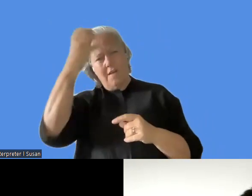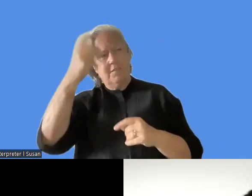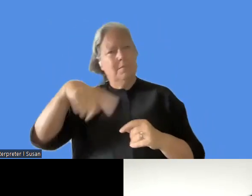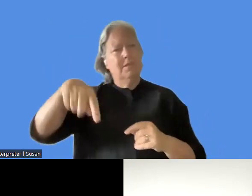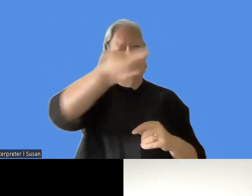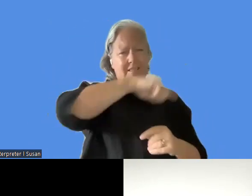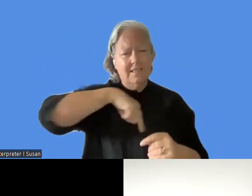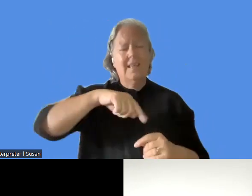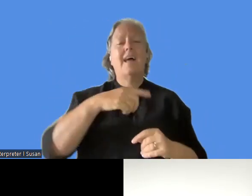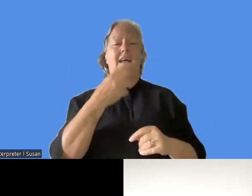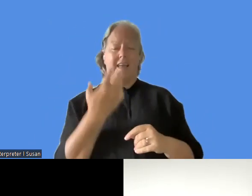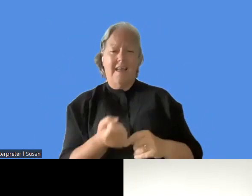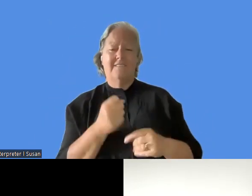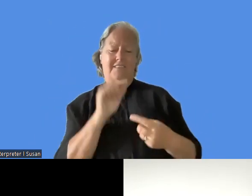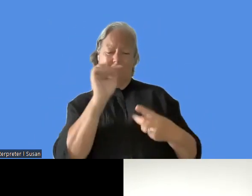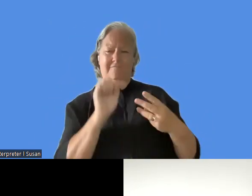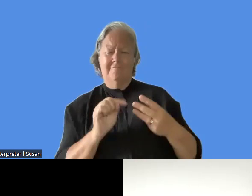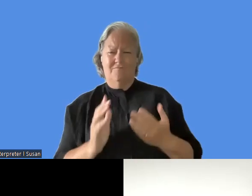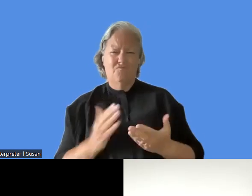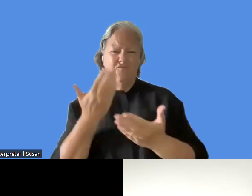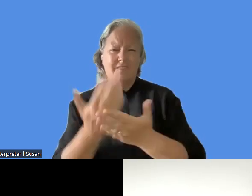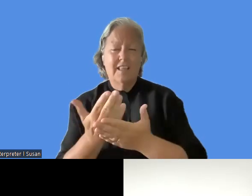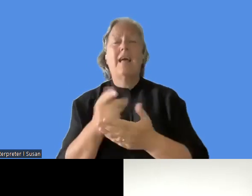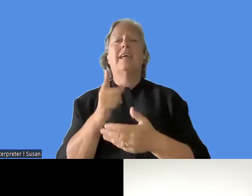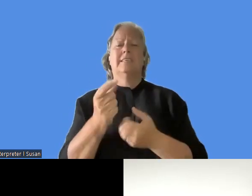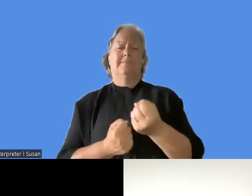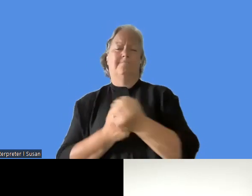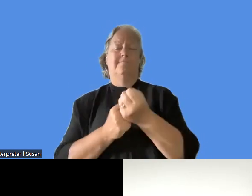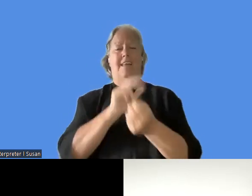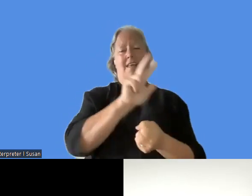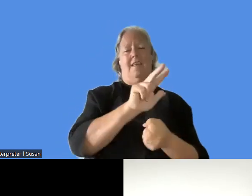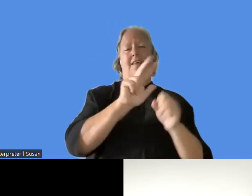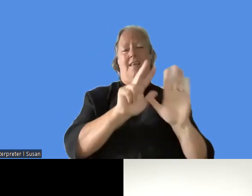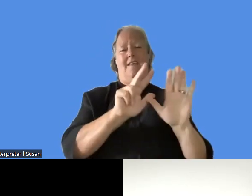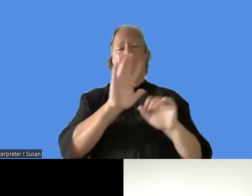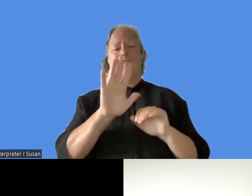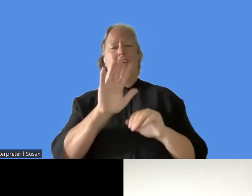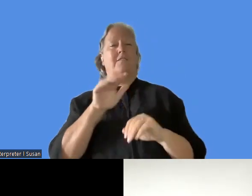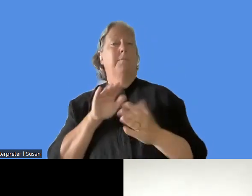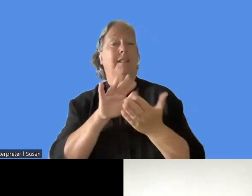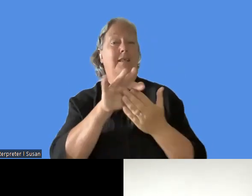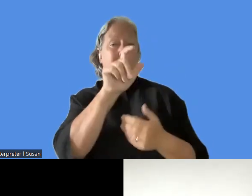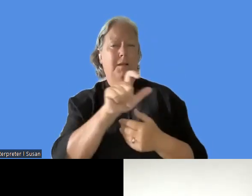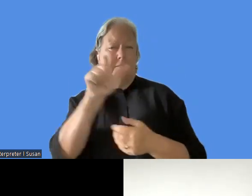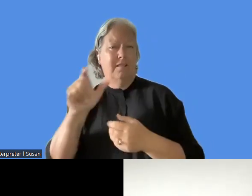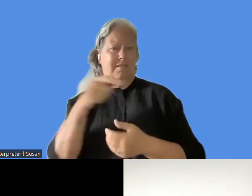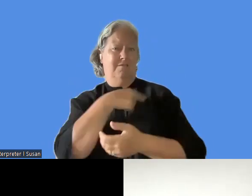favorable conditions for more than 85 million disabled people in China. And this is also very important.